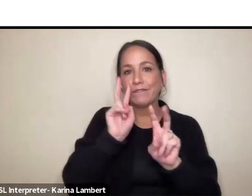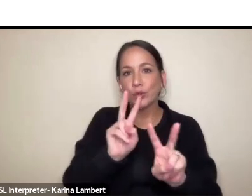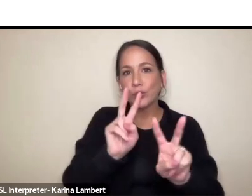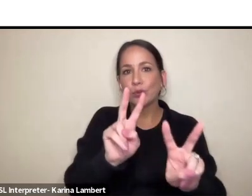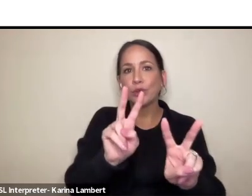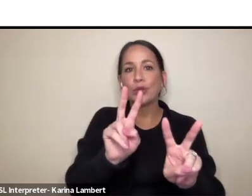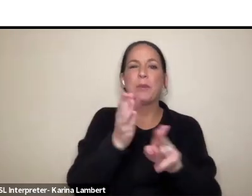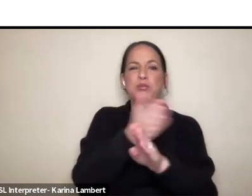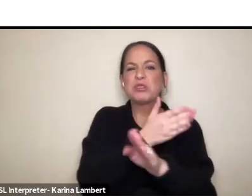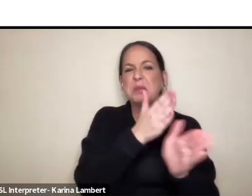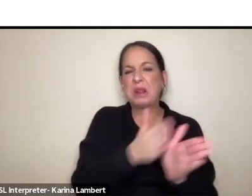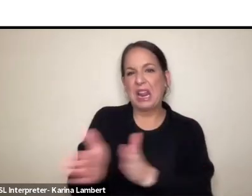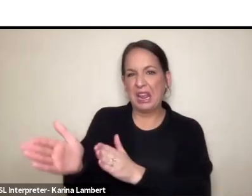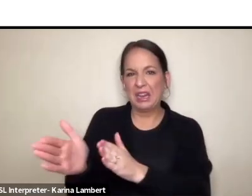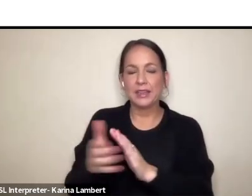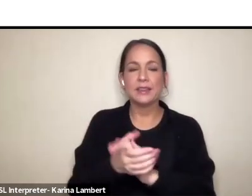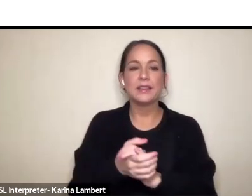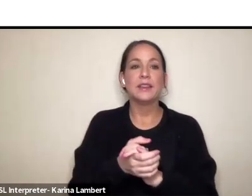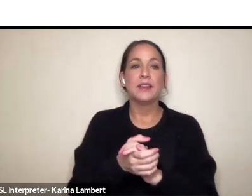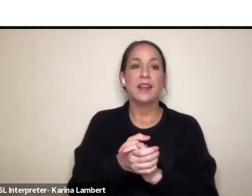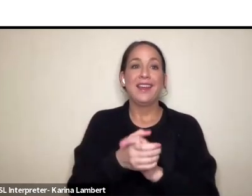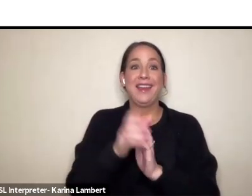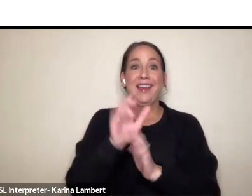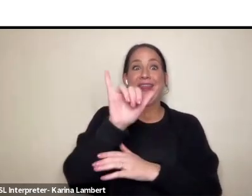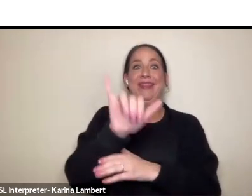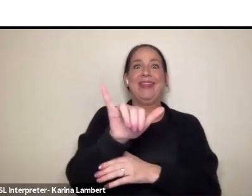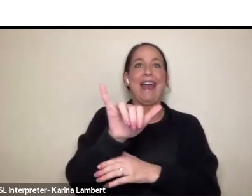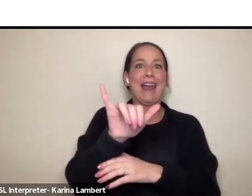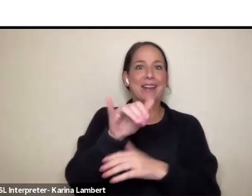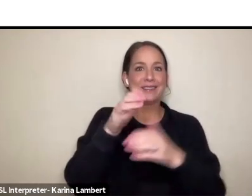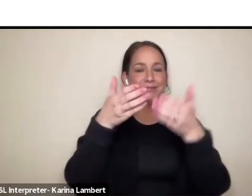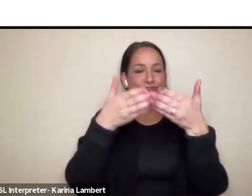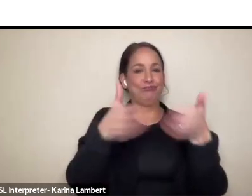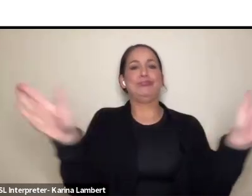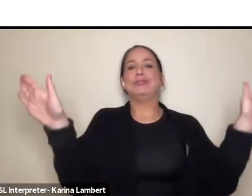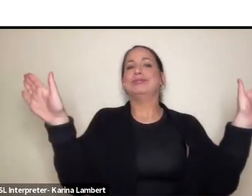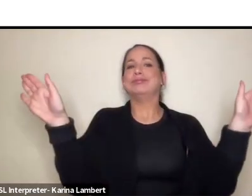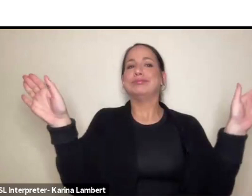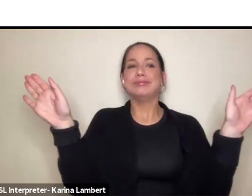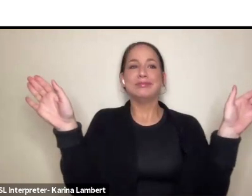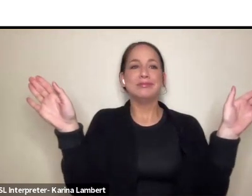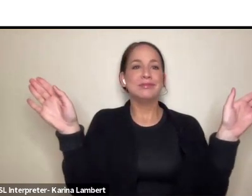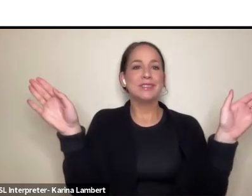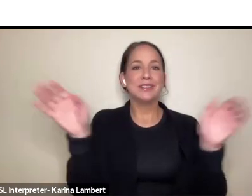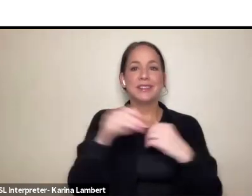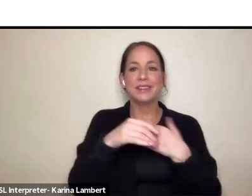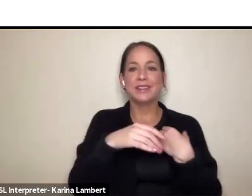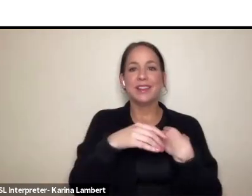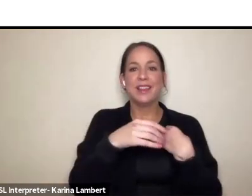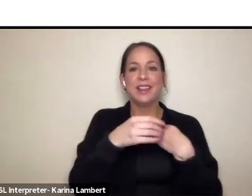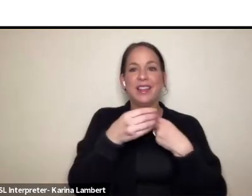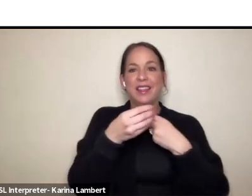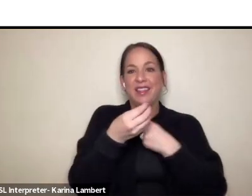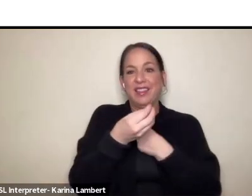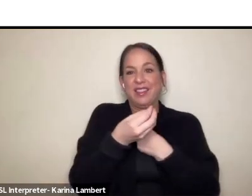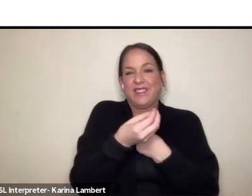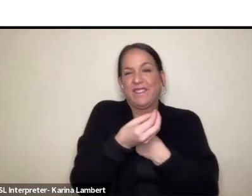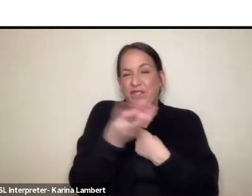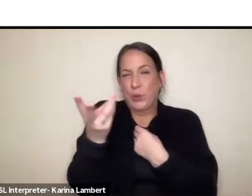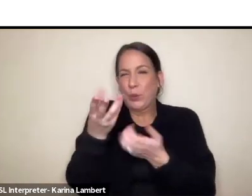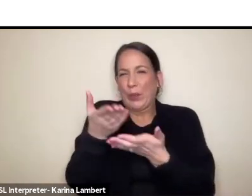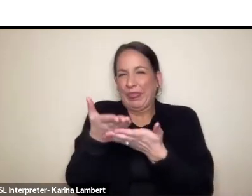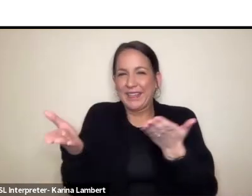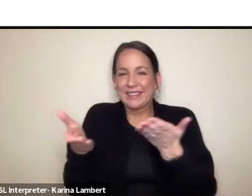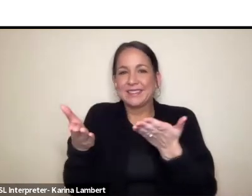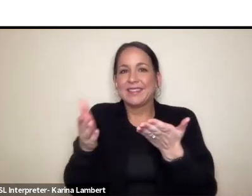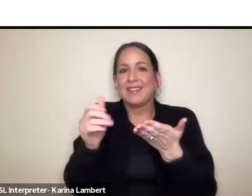to see how broad that definition is. There's very few things that you could probably think of that would not